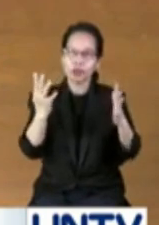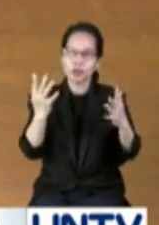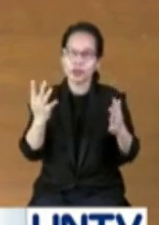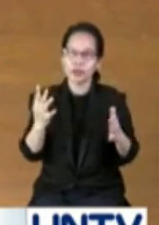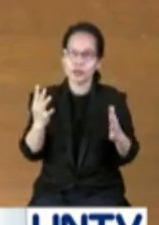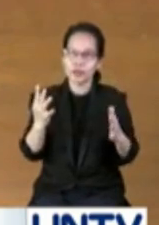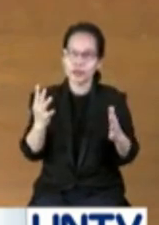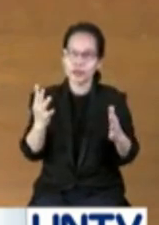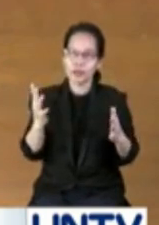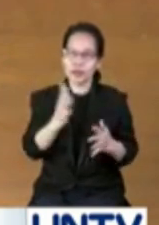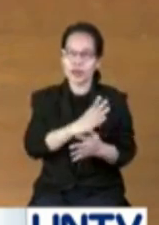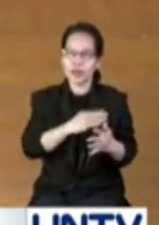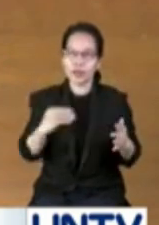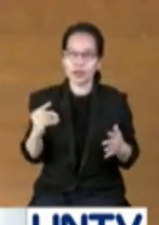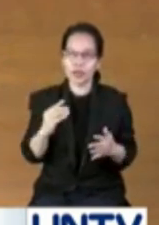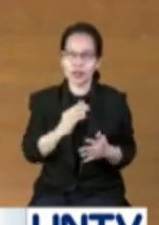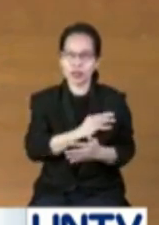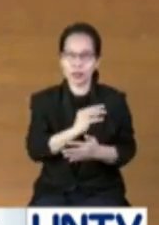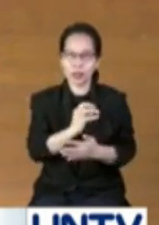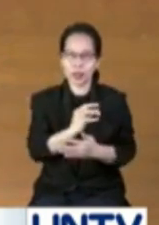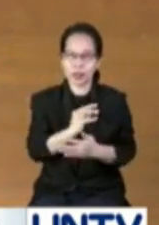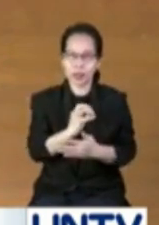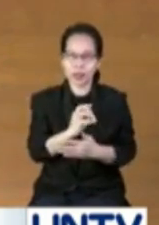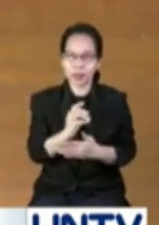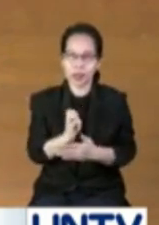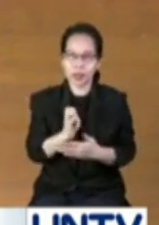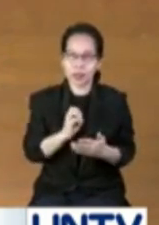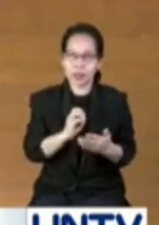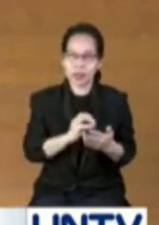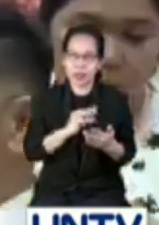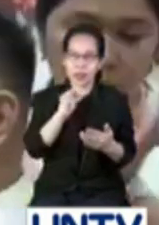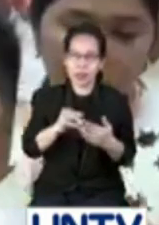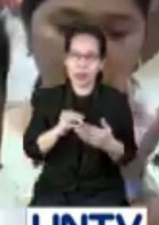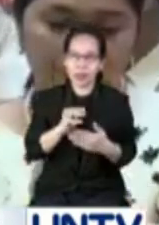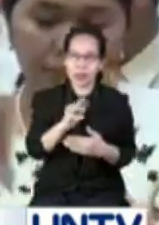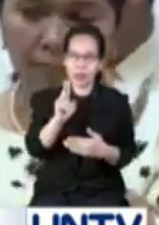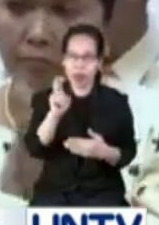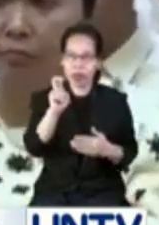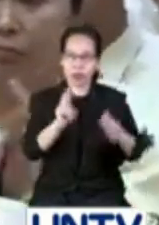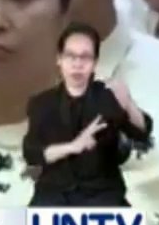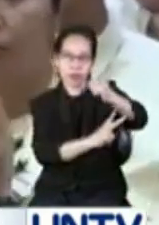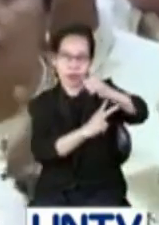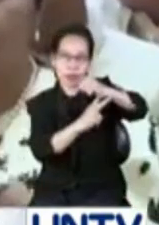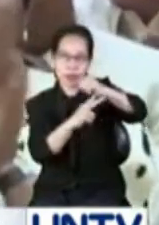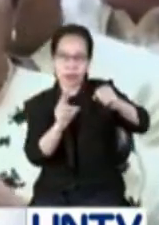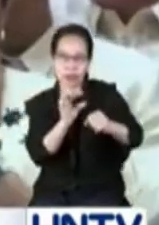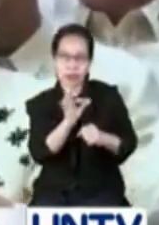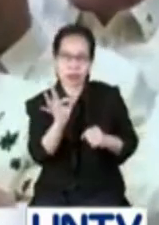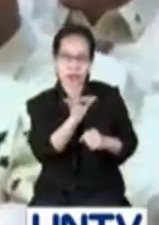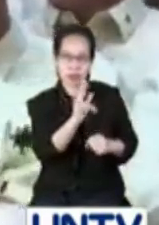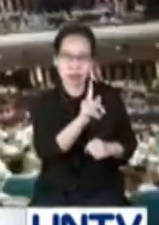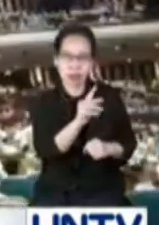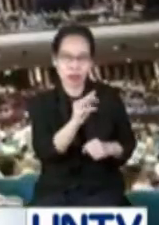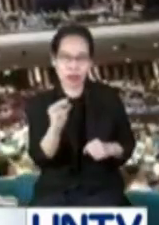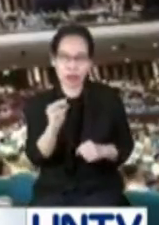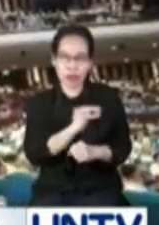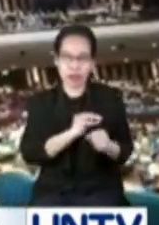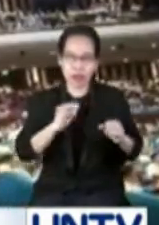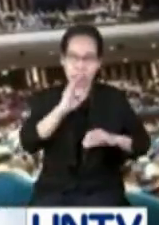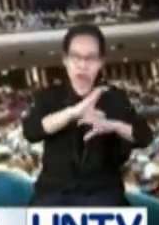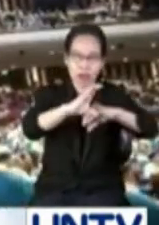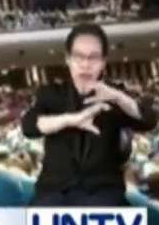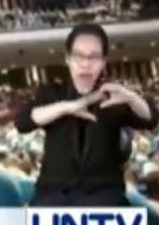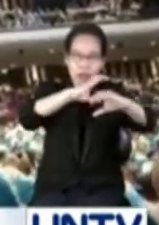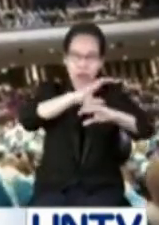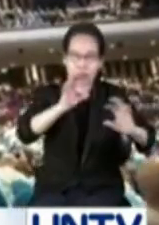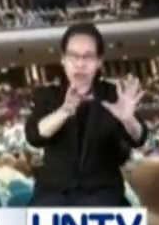Under the Mega Bridge Program, 12 bridges totaling 90 kilometers will be constructed, connecting